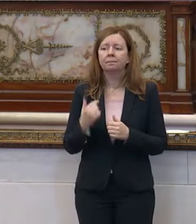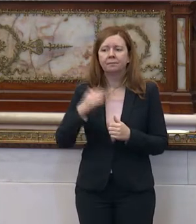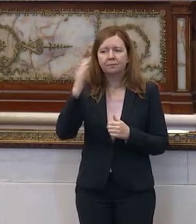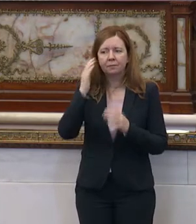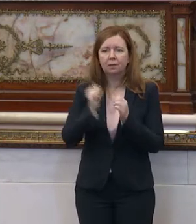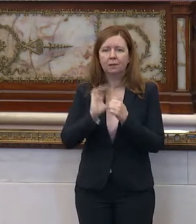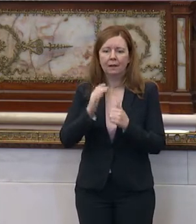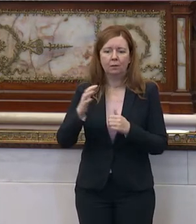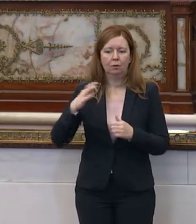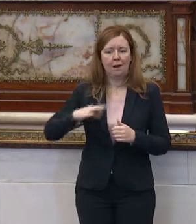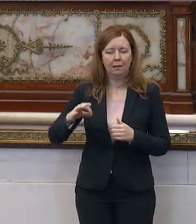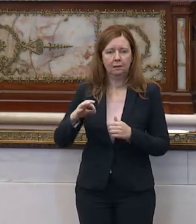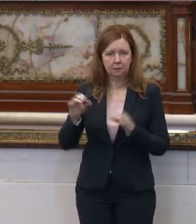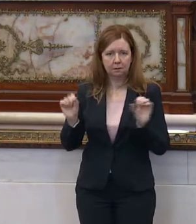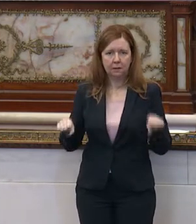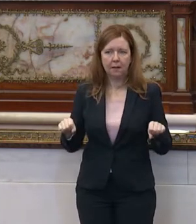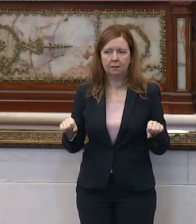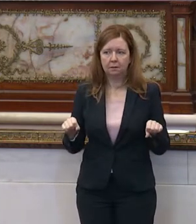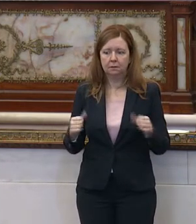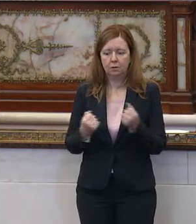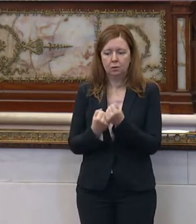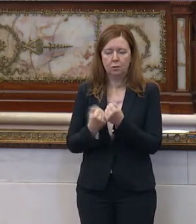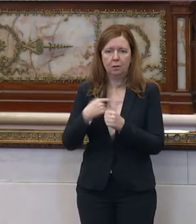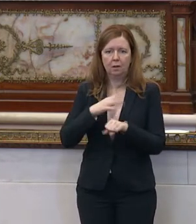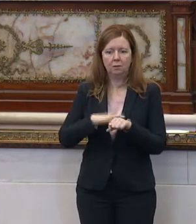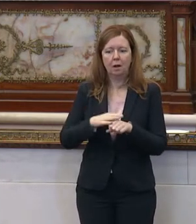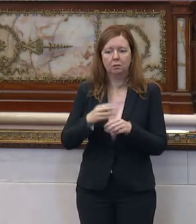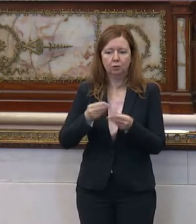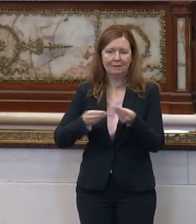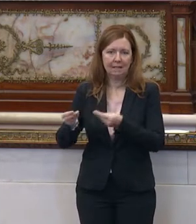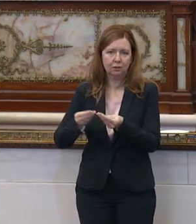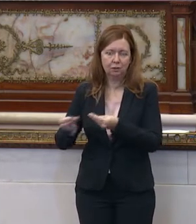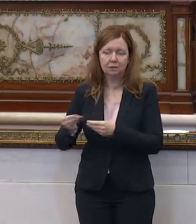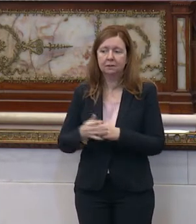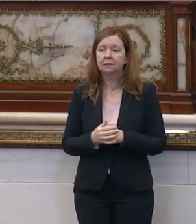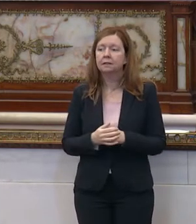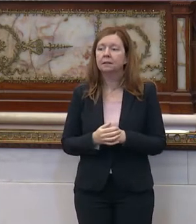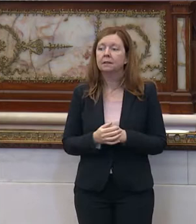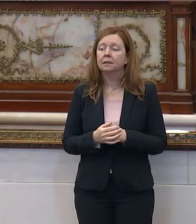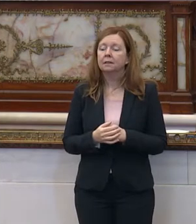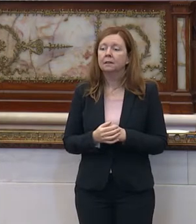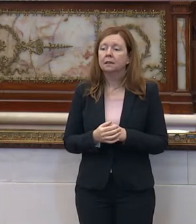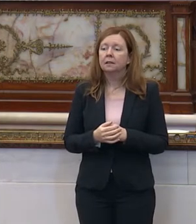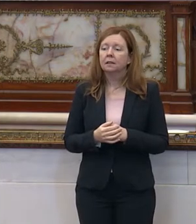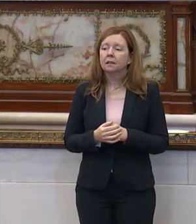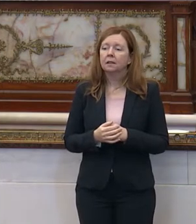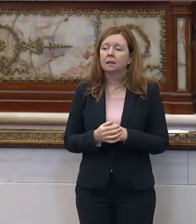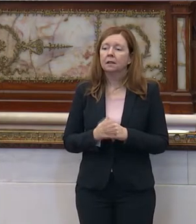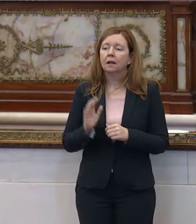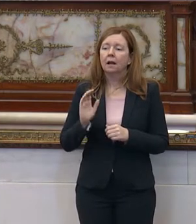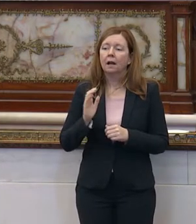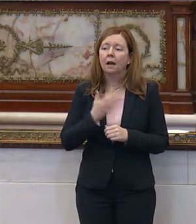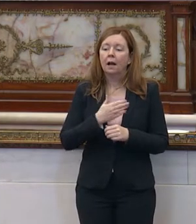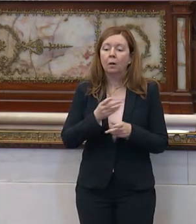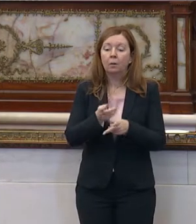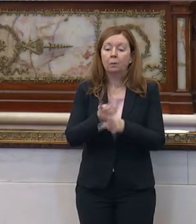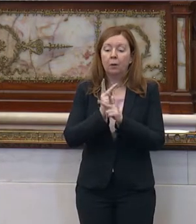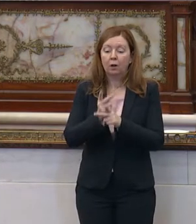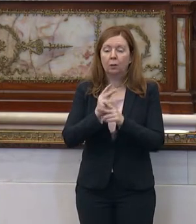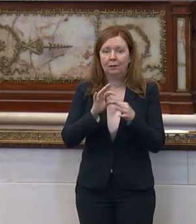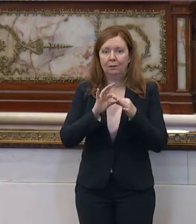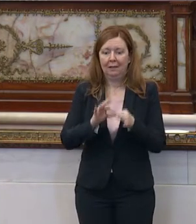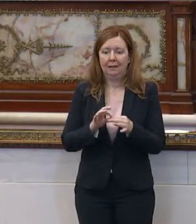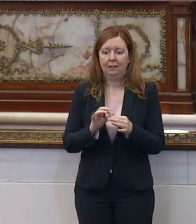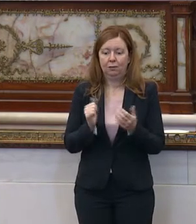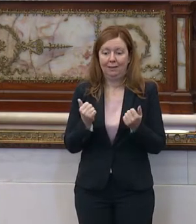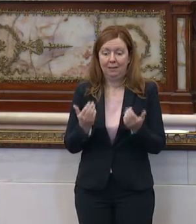familiar with our credit and able to support us on transactions. And our borrowing related to